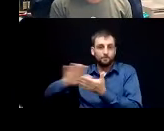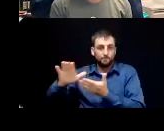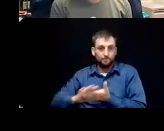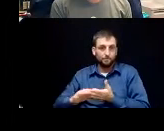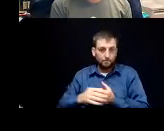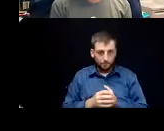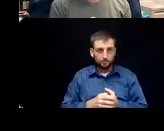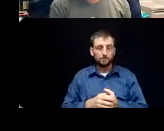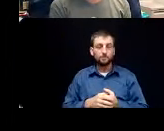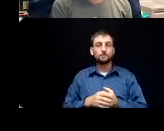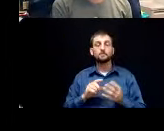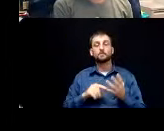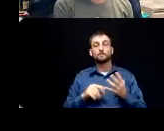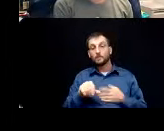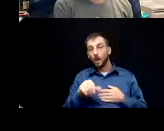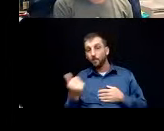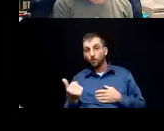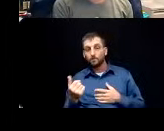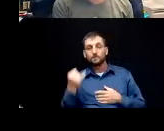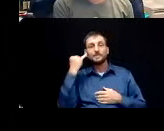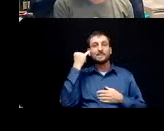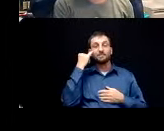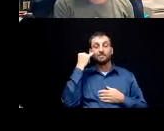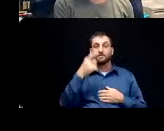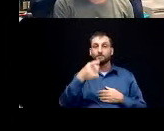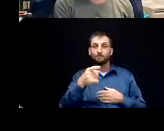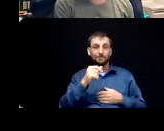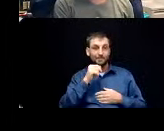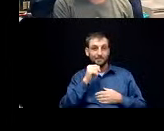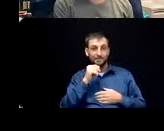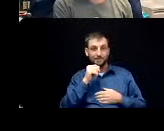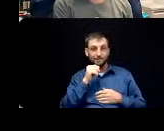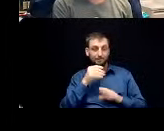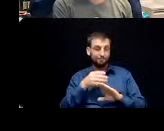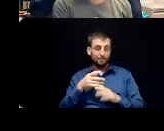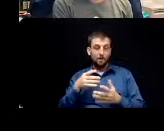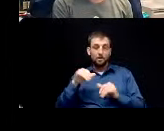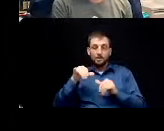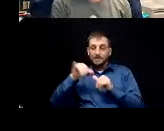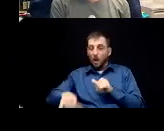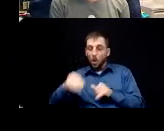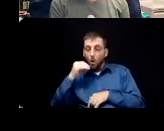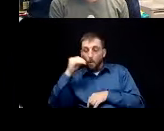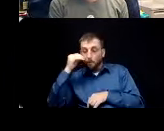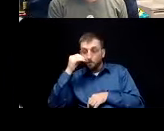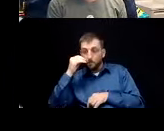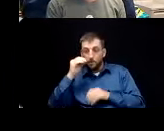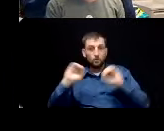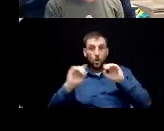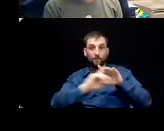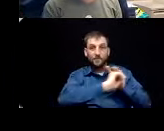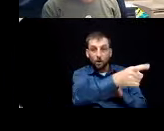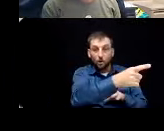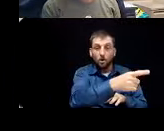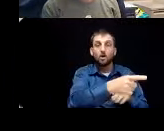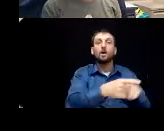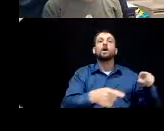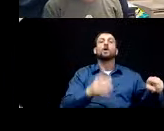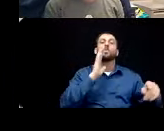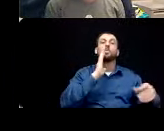The other thing is, if we don't get out in time and you don't evacuate and you stay in your home, then we're going to go into a search and rescue